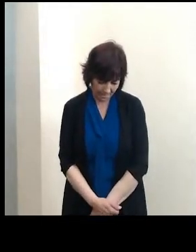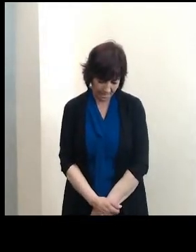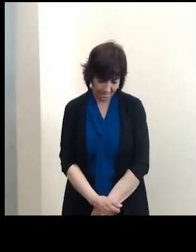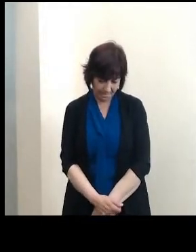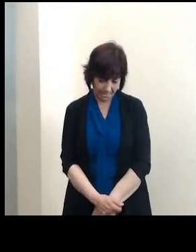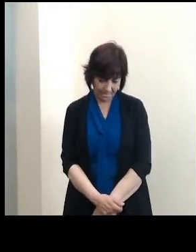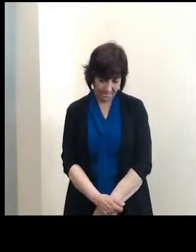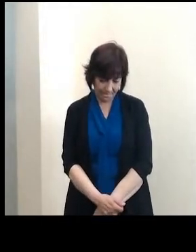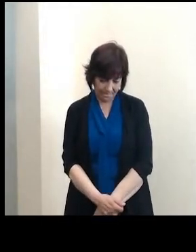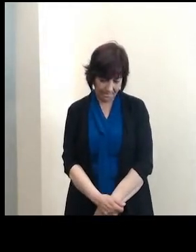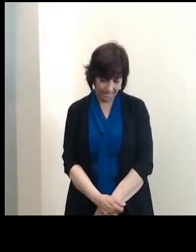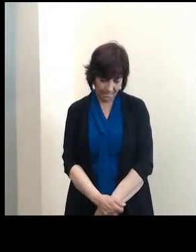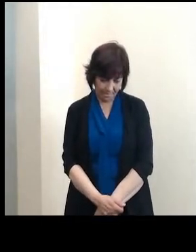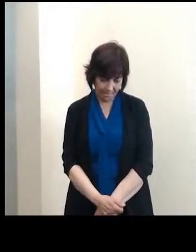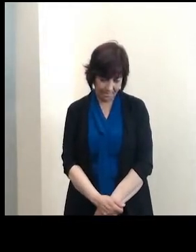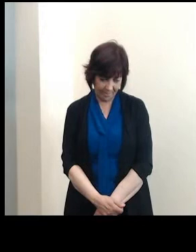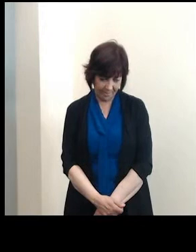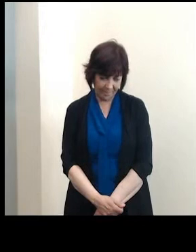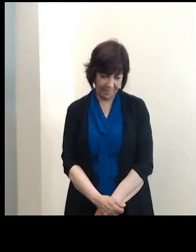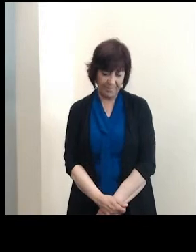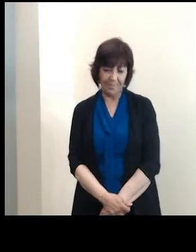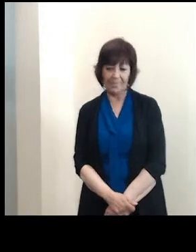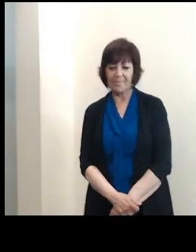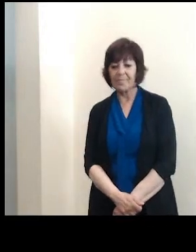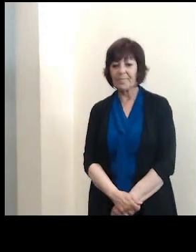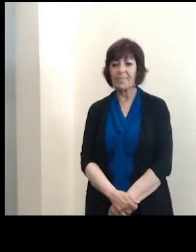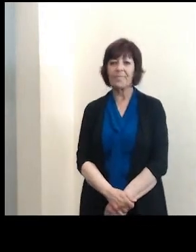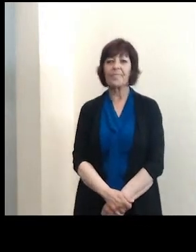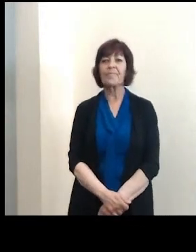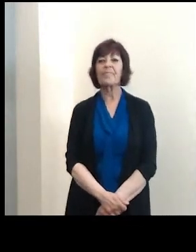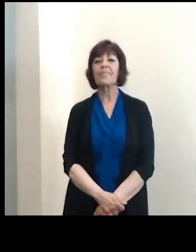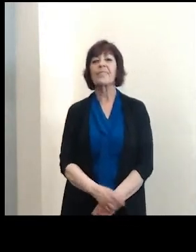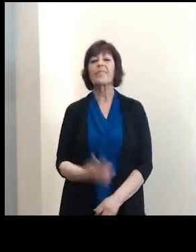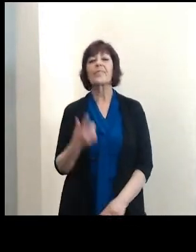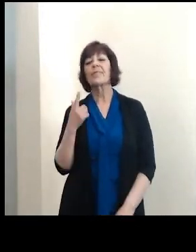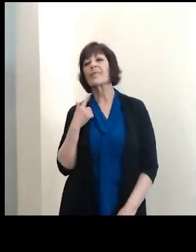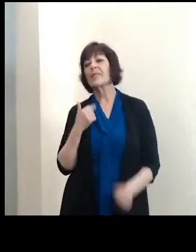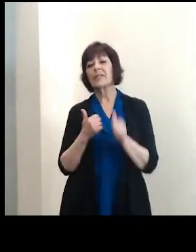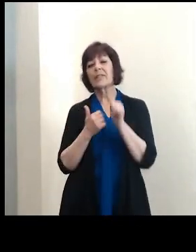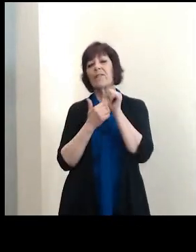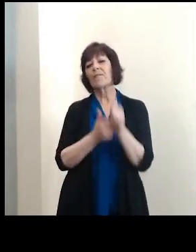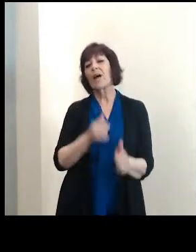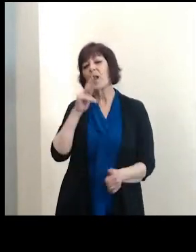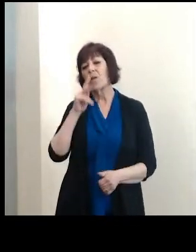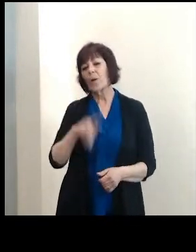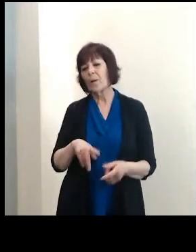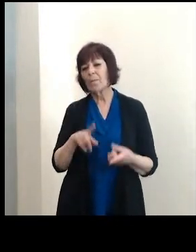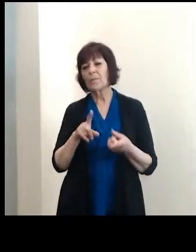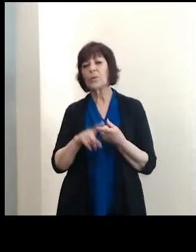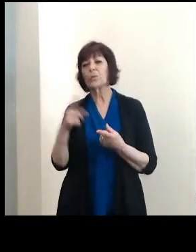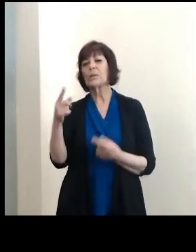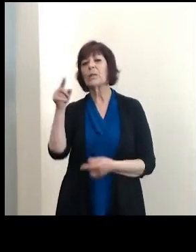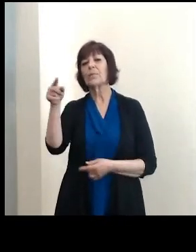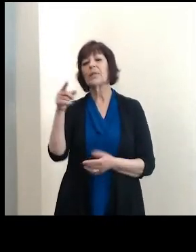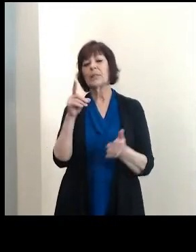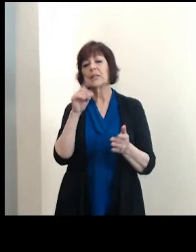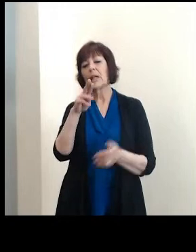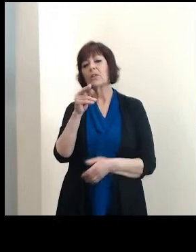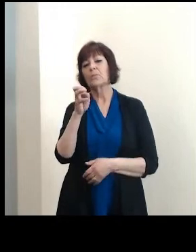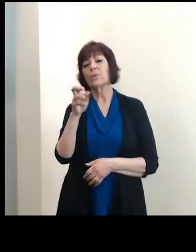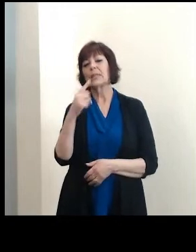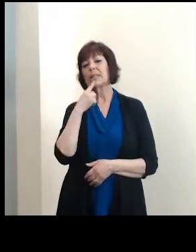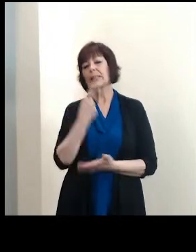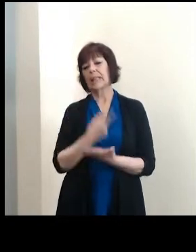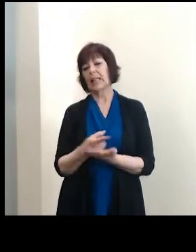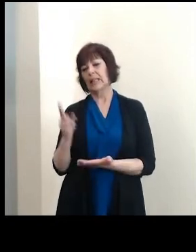Let me ask Dr. Burstein a question, actually, and it's a follow-up to kind of something, Doctor, that you said last week.